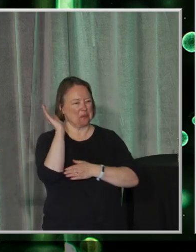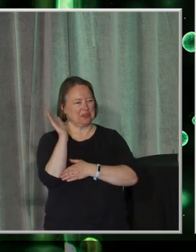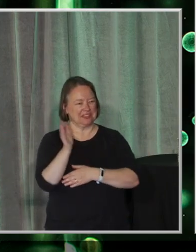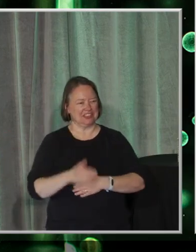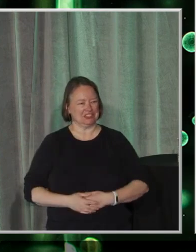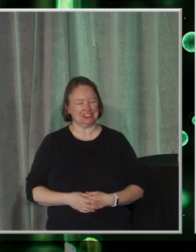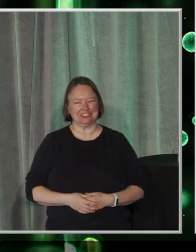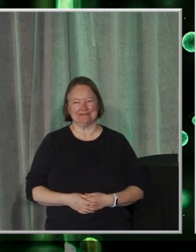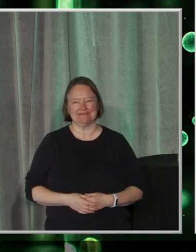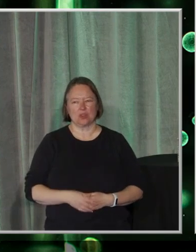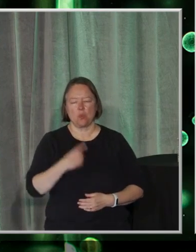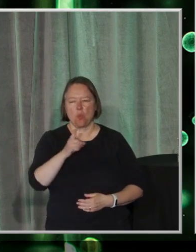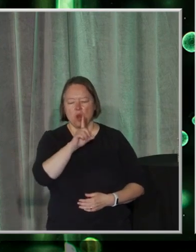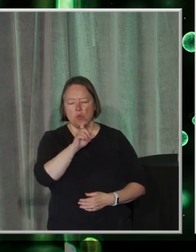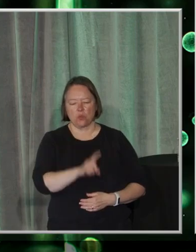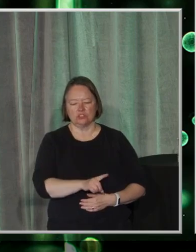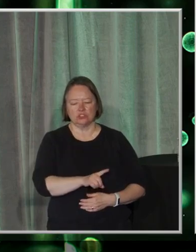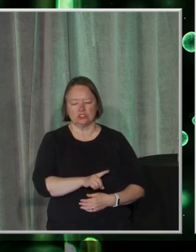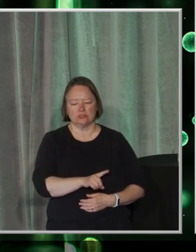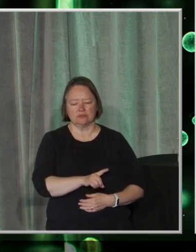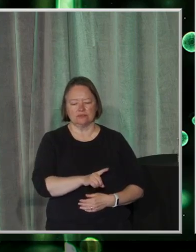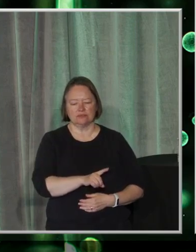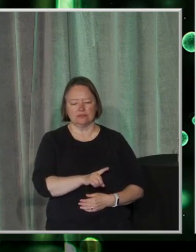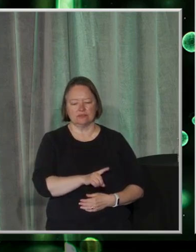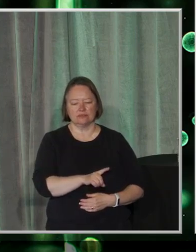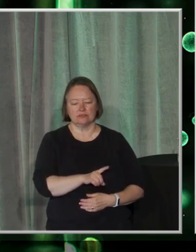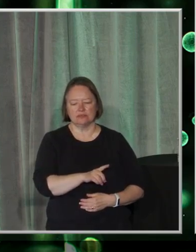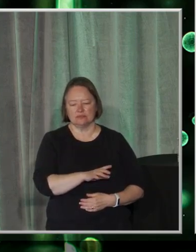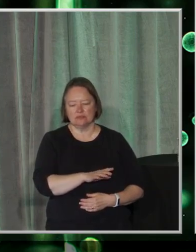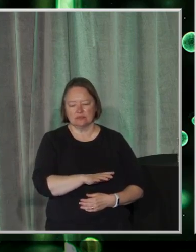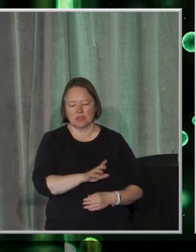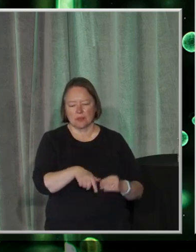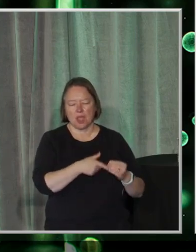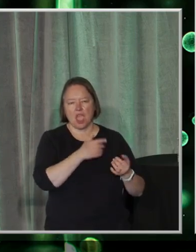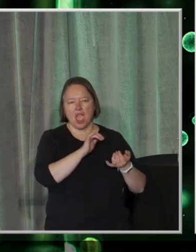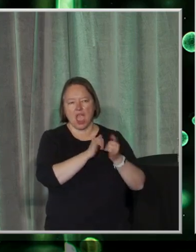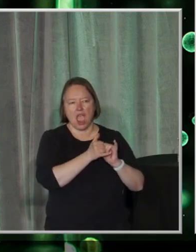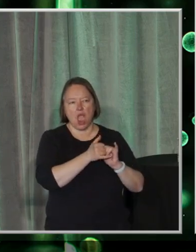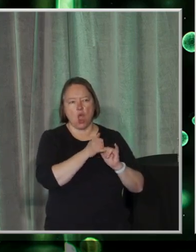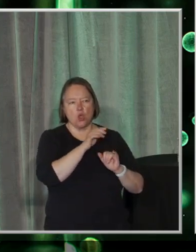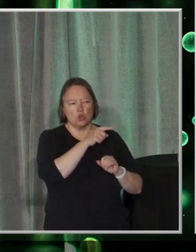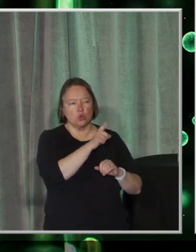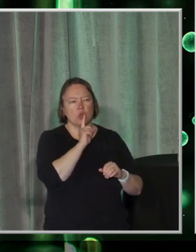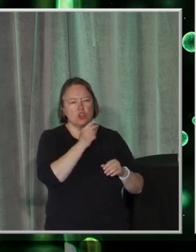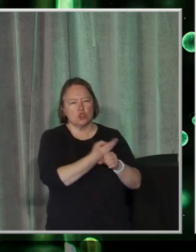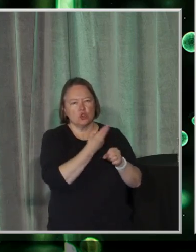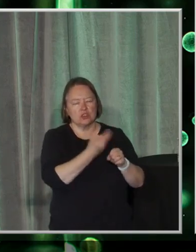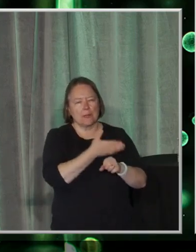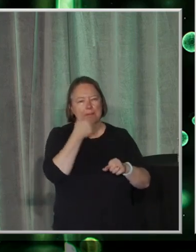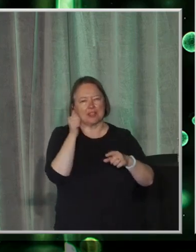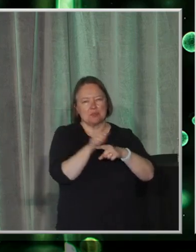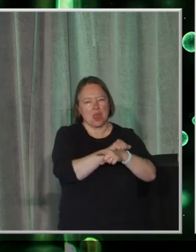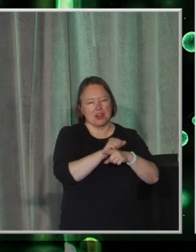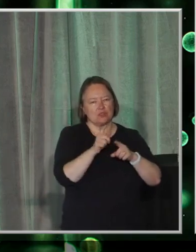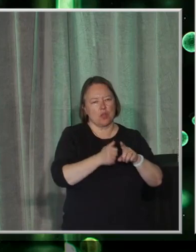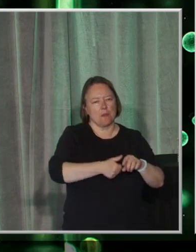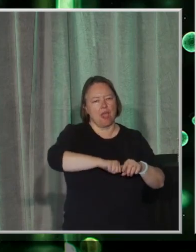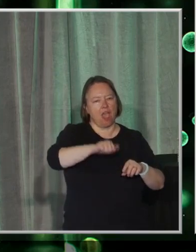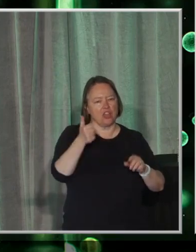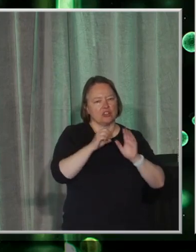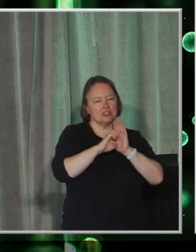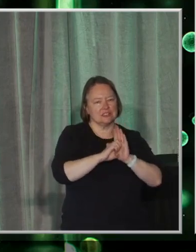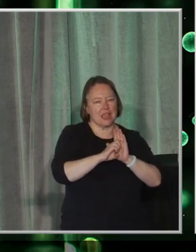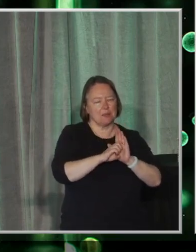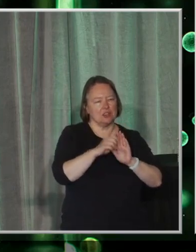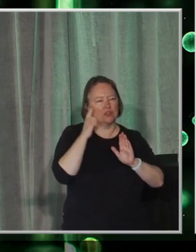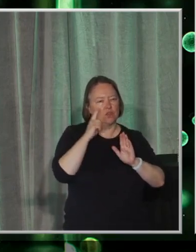presentation. One question I had was around how you're using best practices from other examples